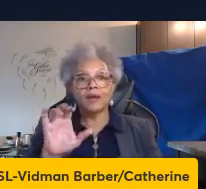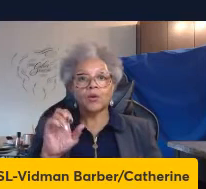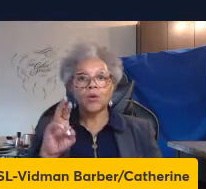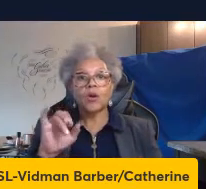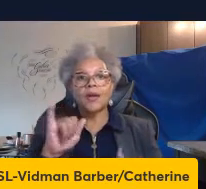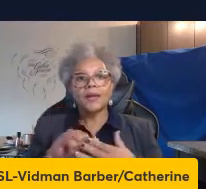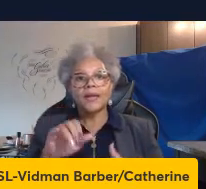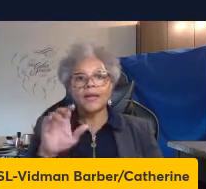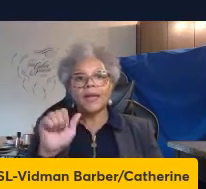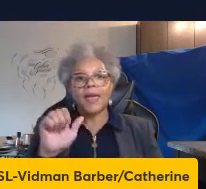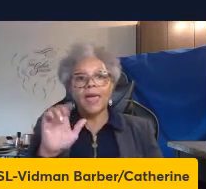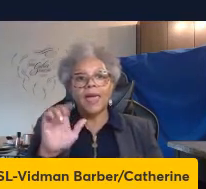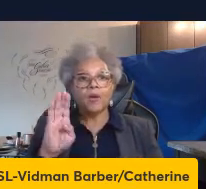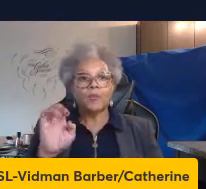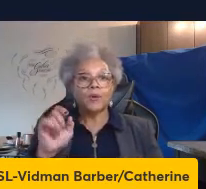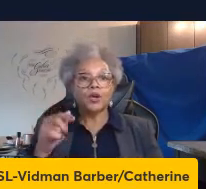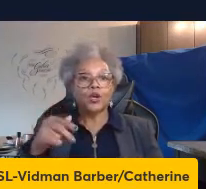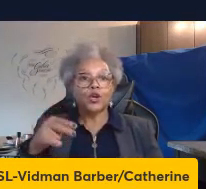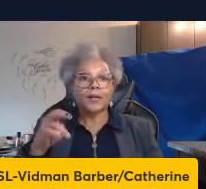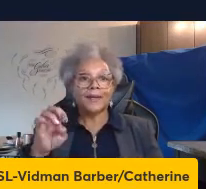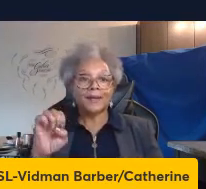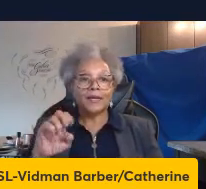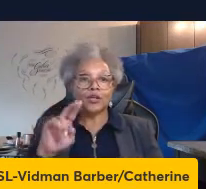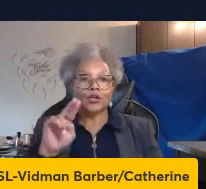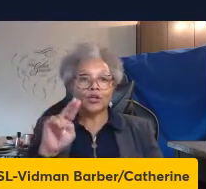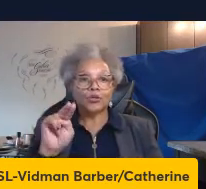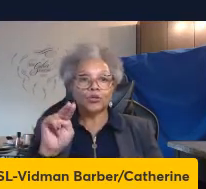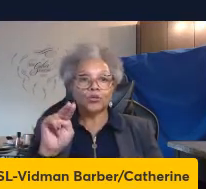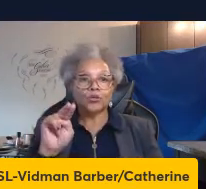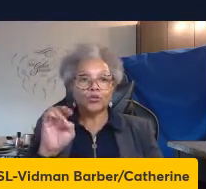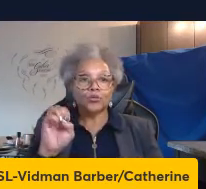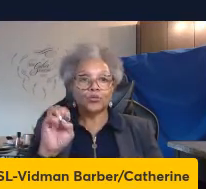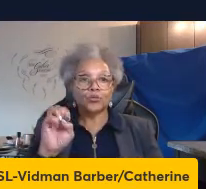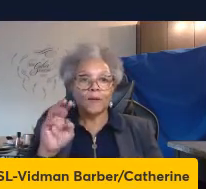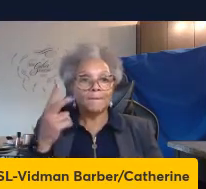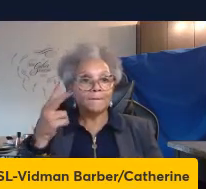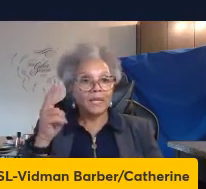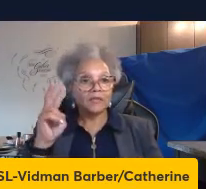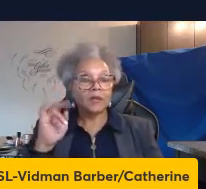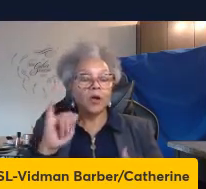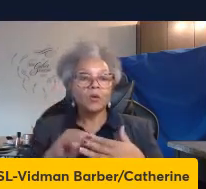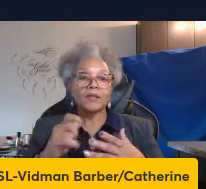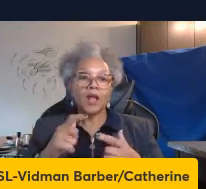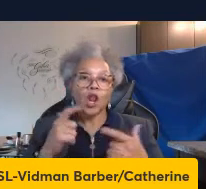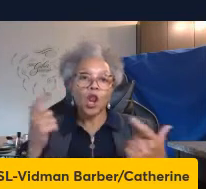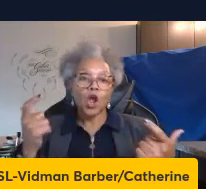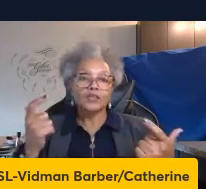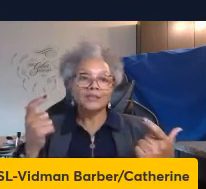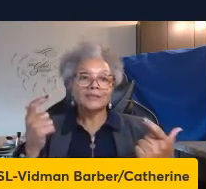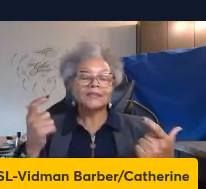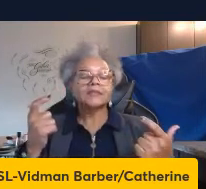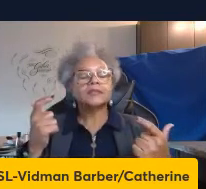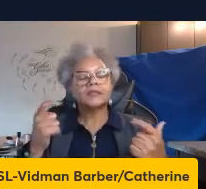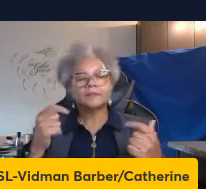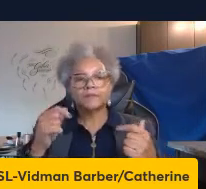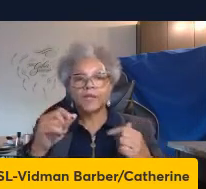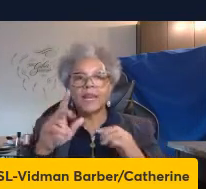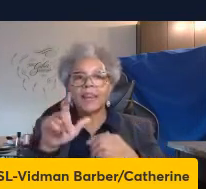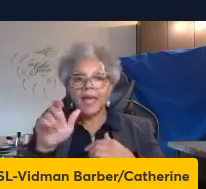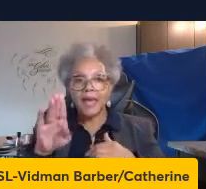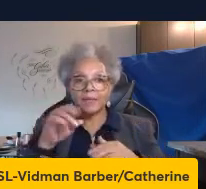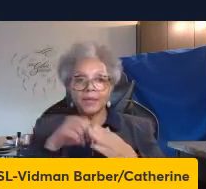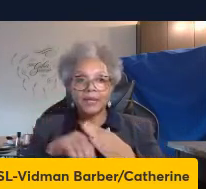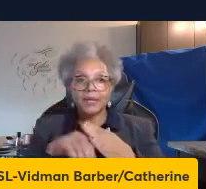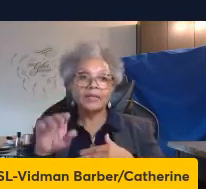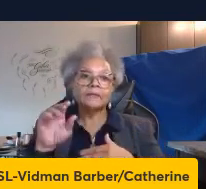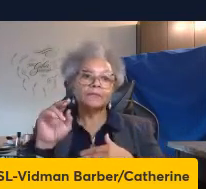New Mexico, where we are the largest diagnostic laboratory in the state of New Mexico, and we provide